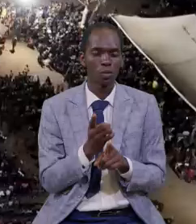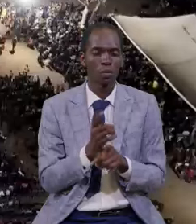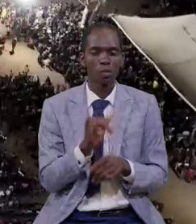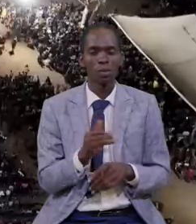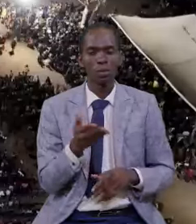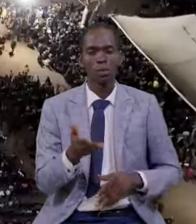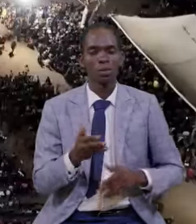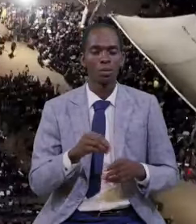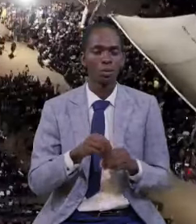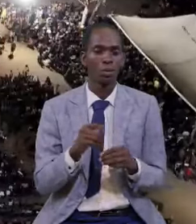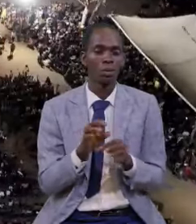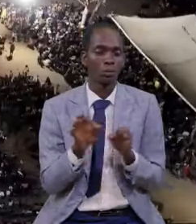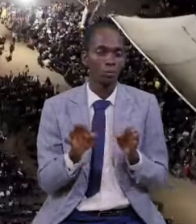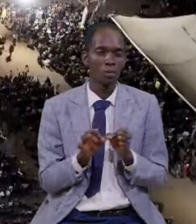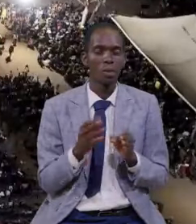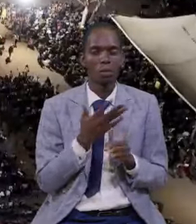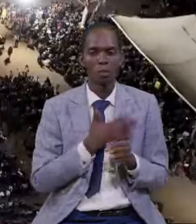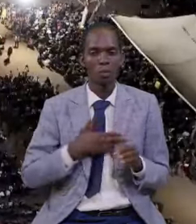But be fast about it.